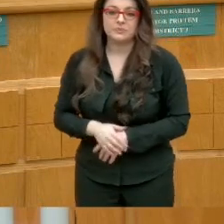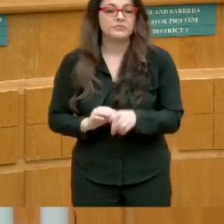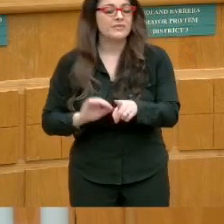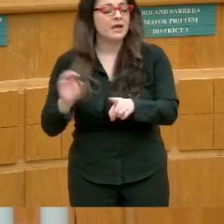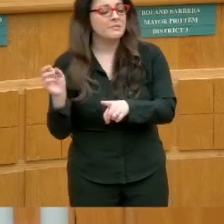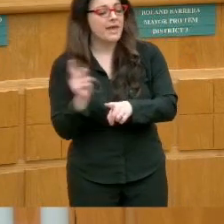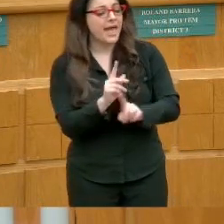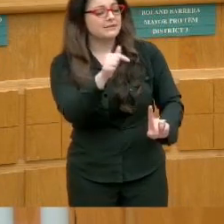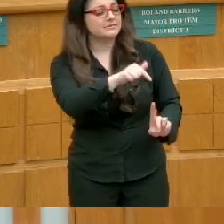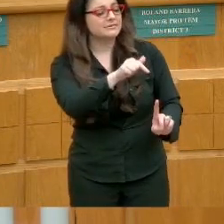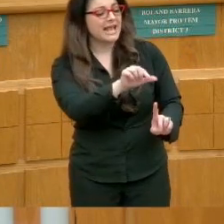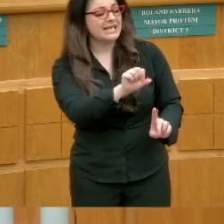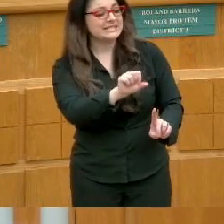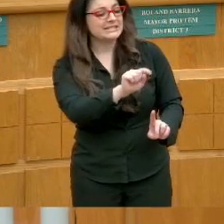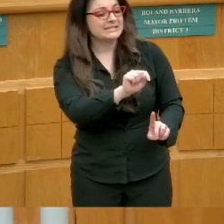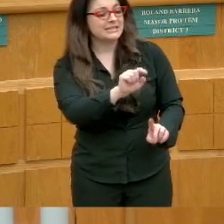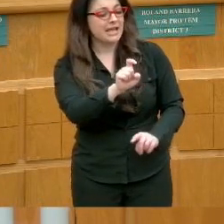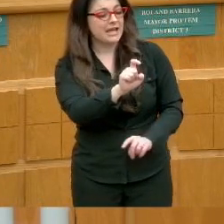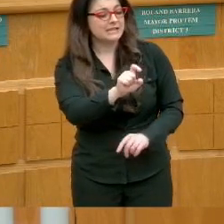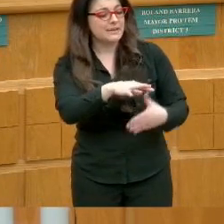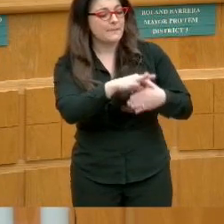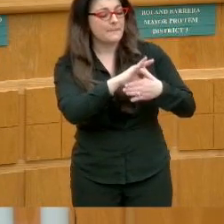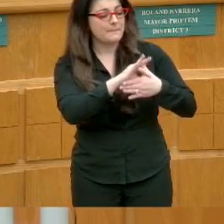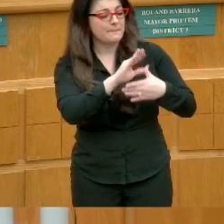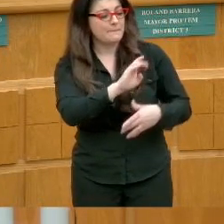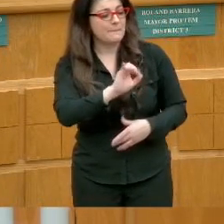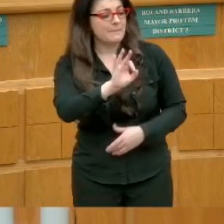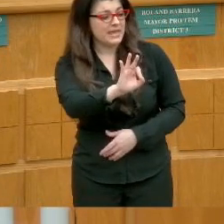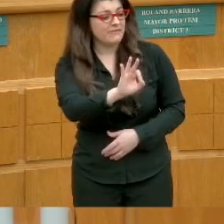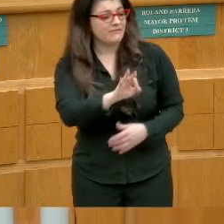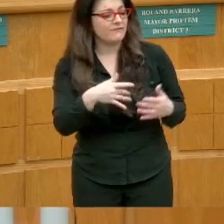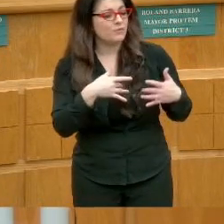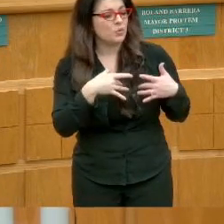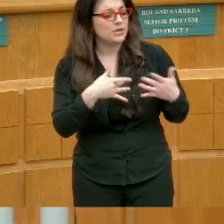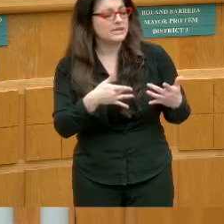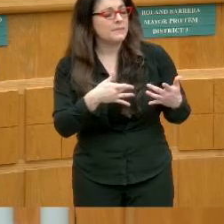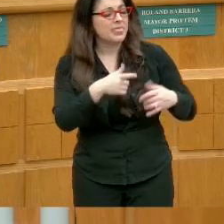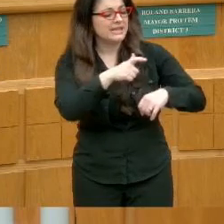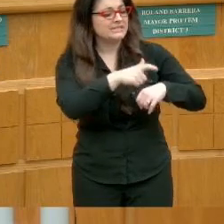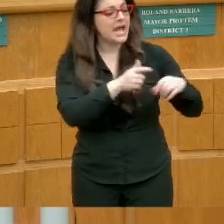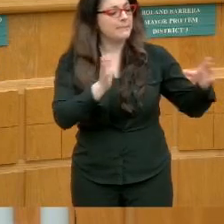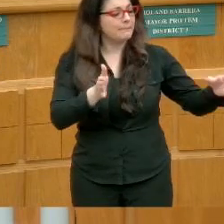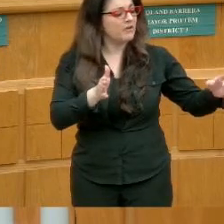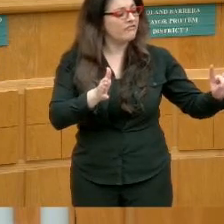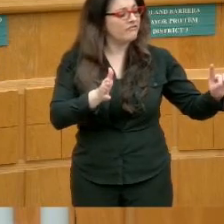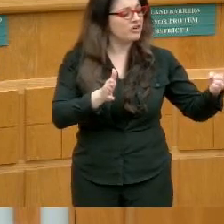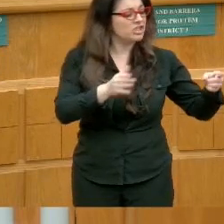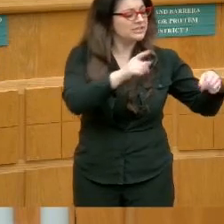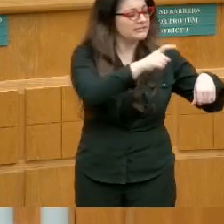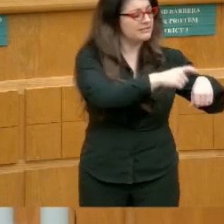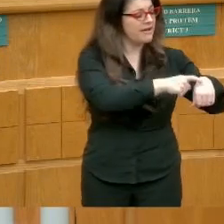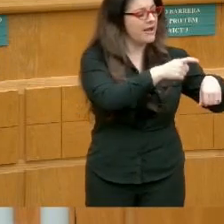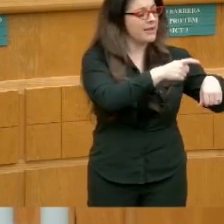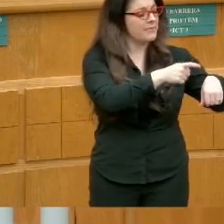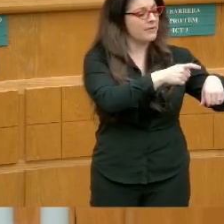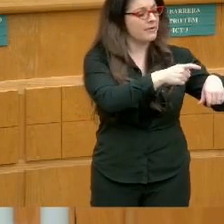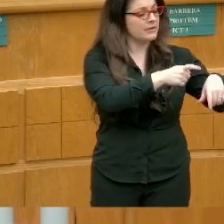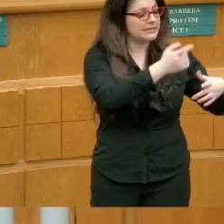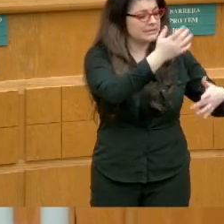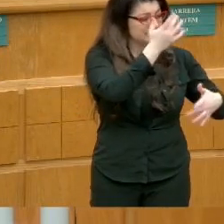frame on that situation as far as You mean from quarantine? first case? The first case, and how long do they have for